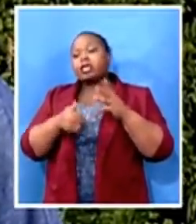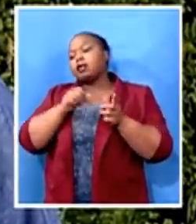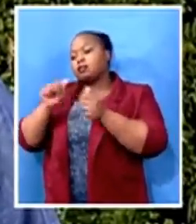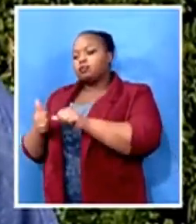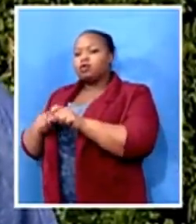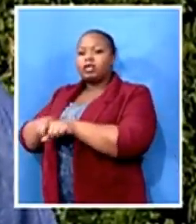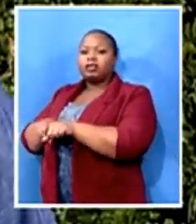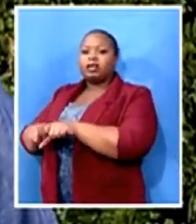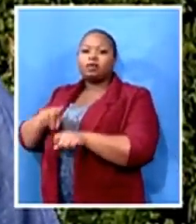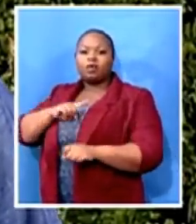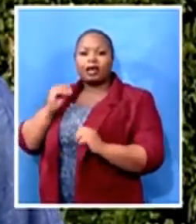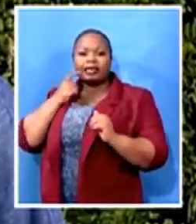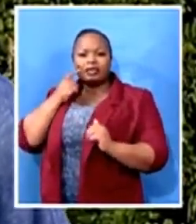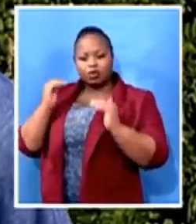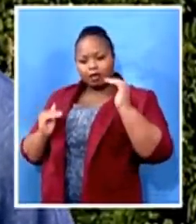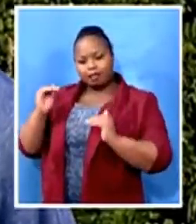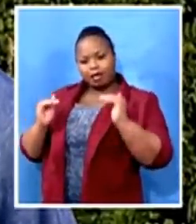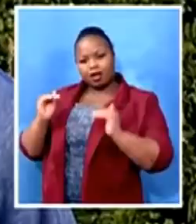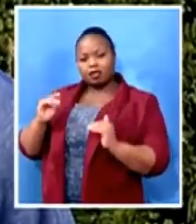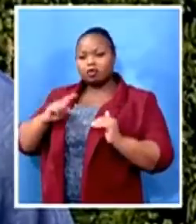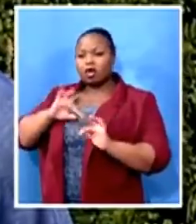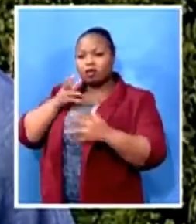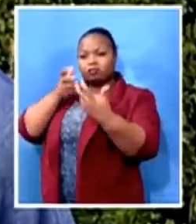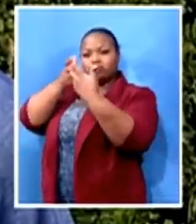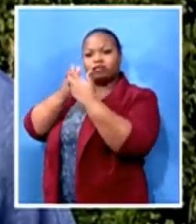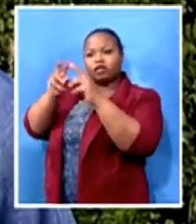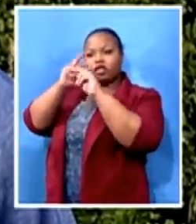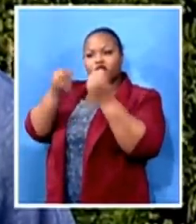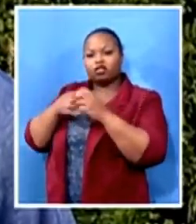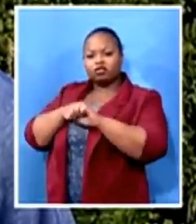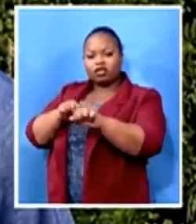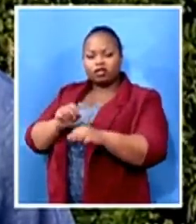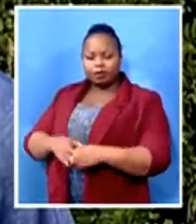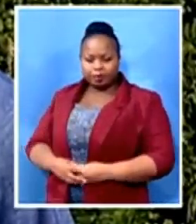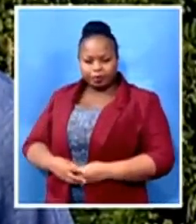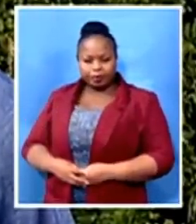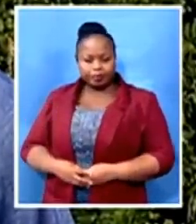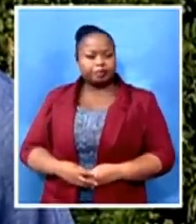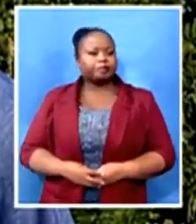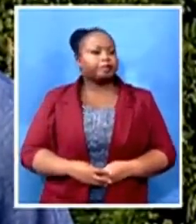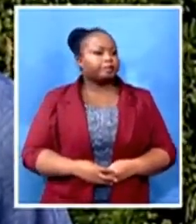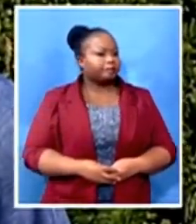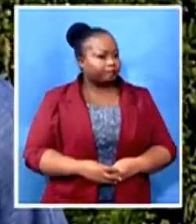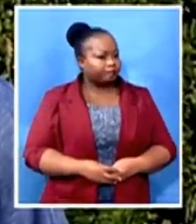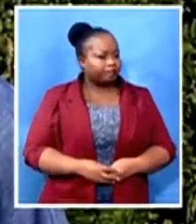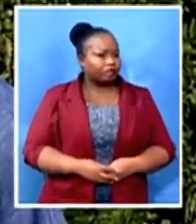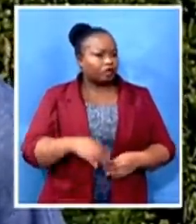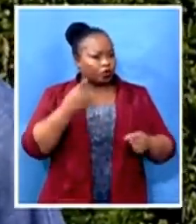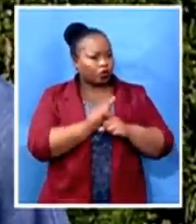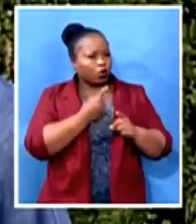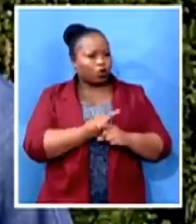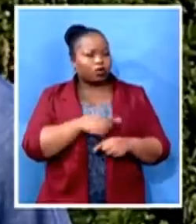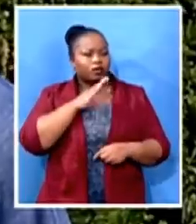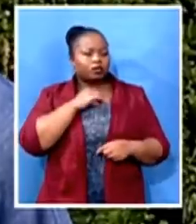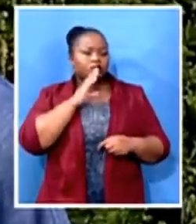strategy in terms of testing our people. Okay. I'll keep on referring to the report by